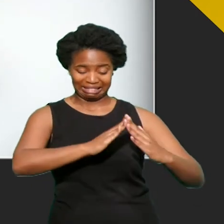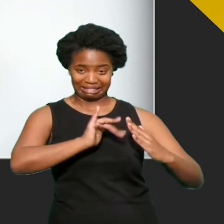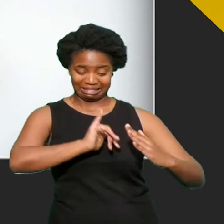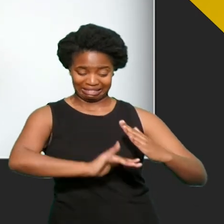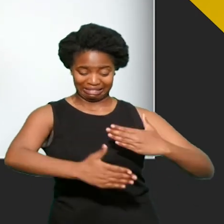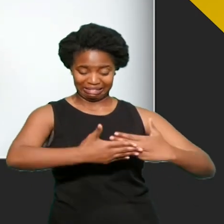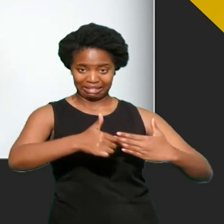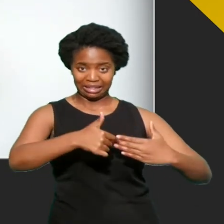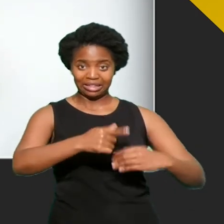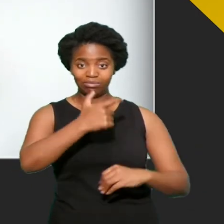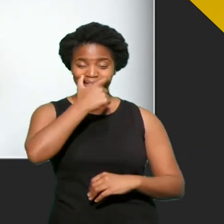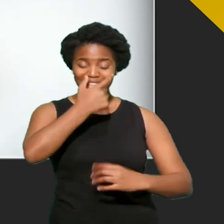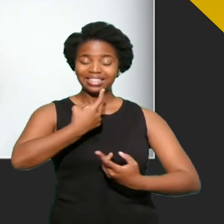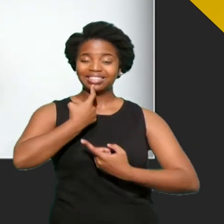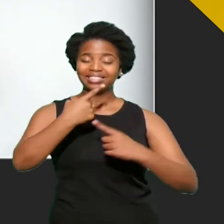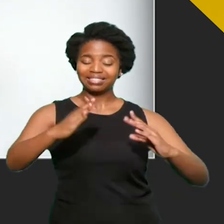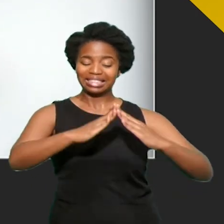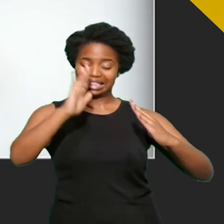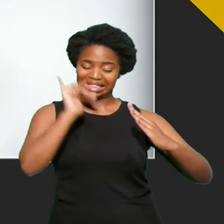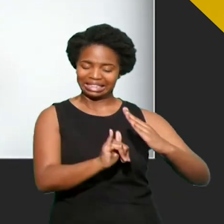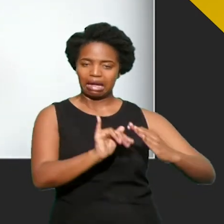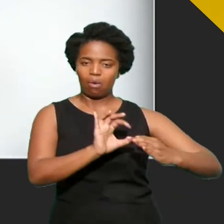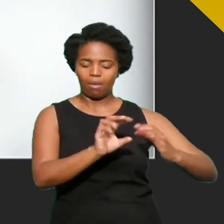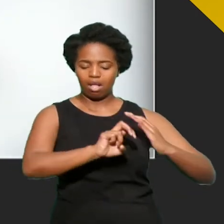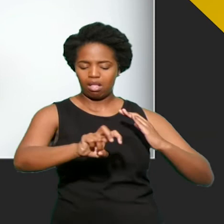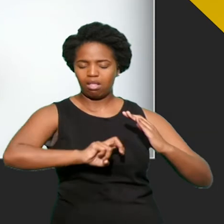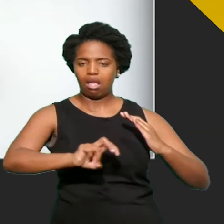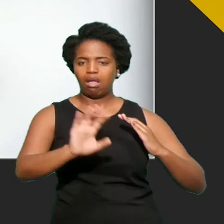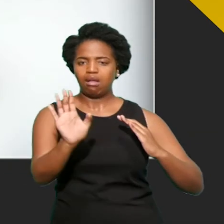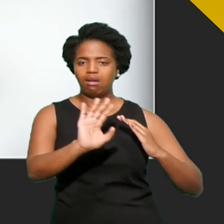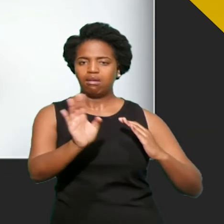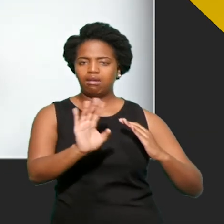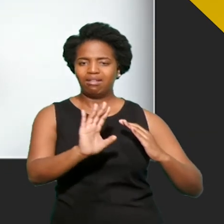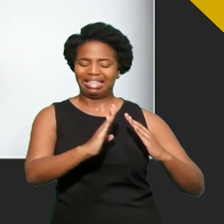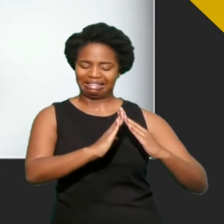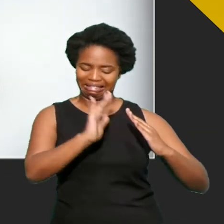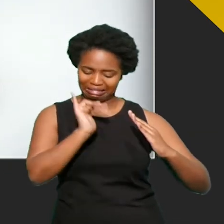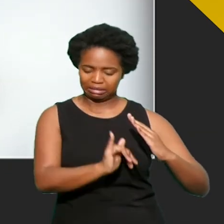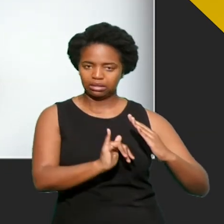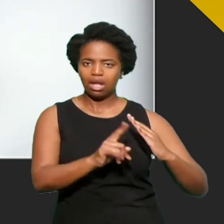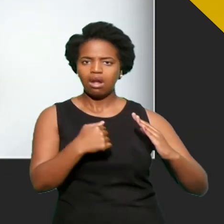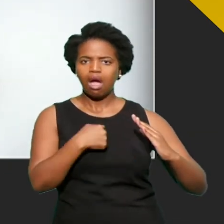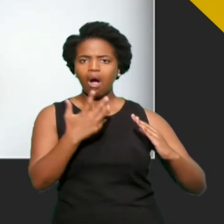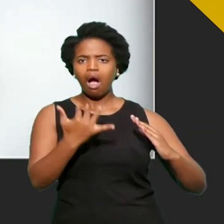declared by our President Cyril Ramaphosa not to be taken as an